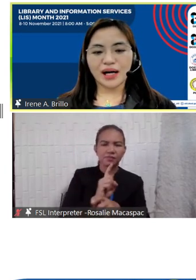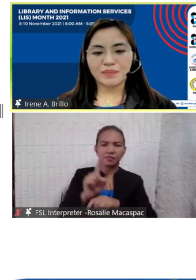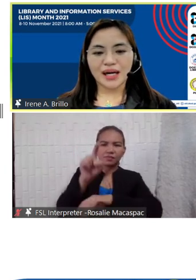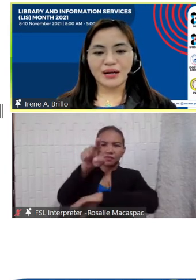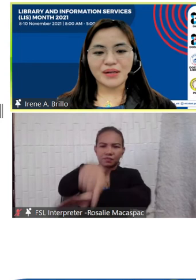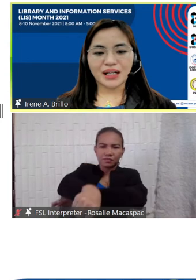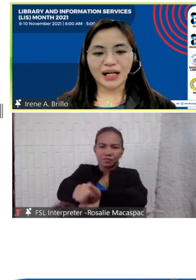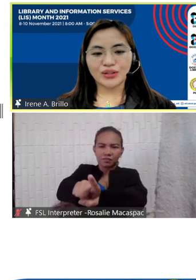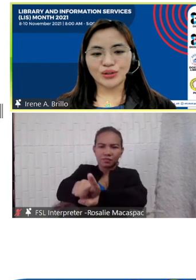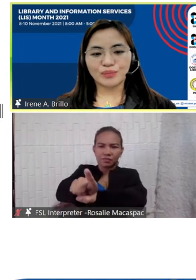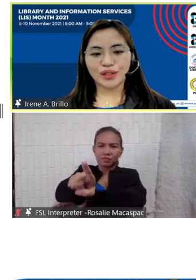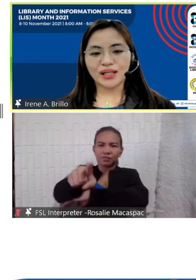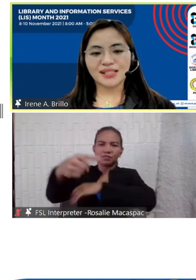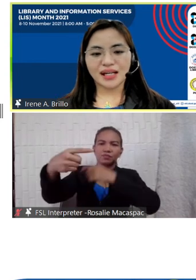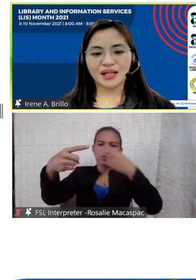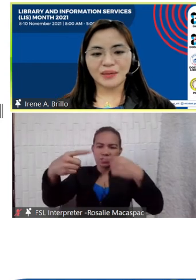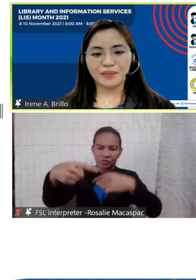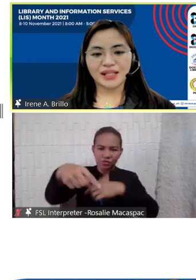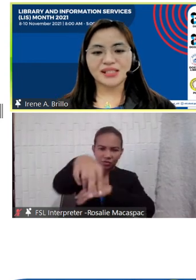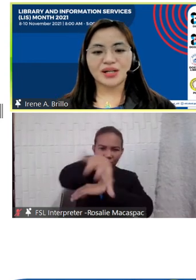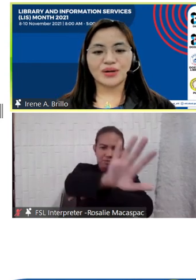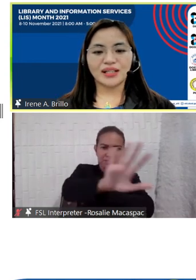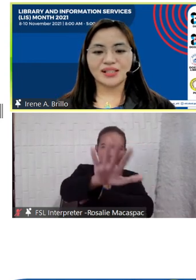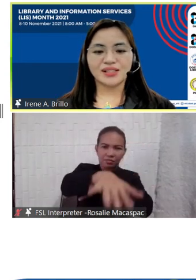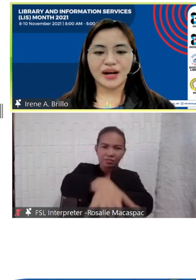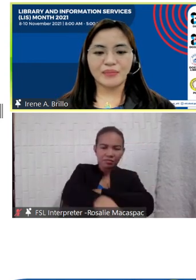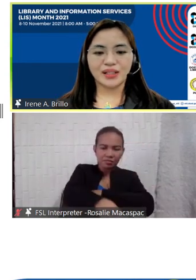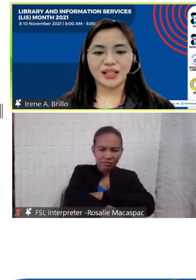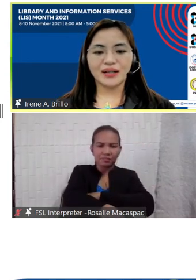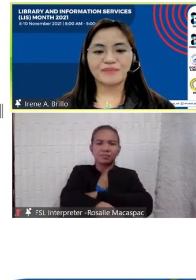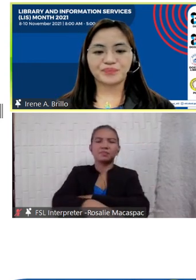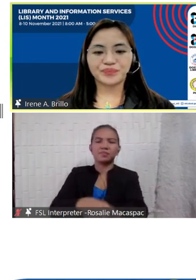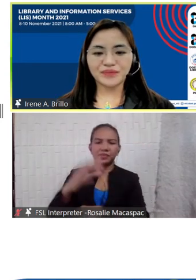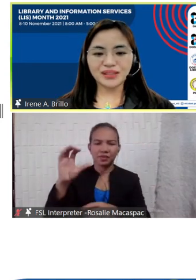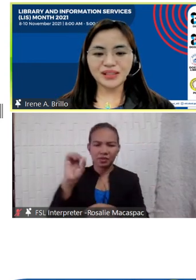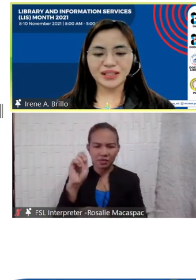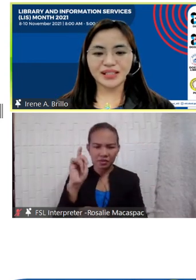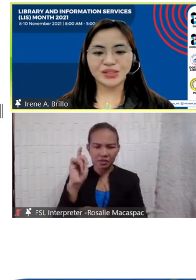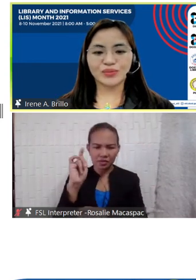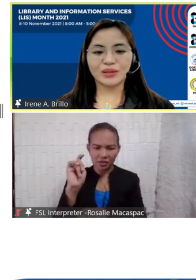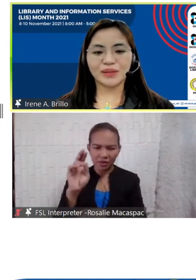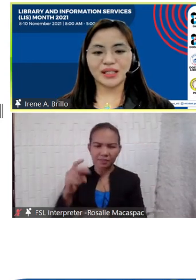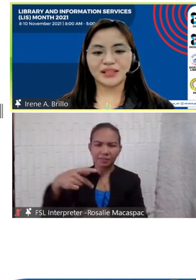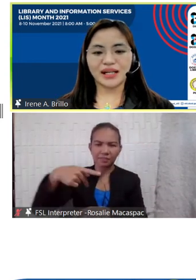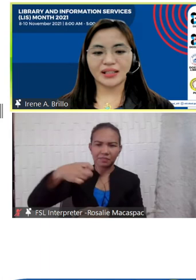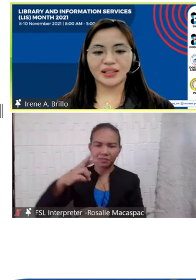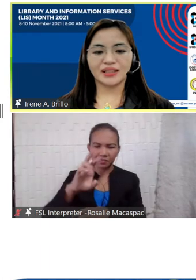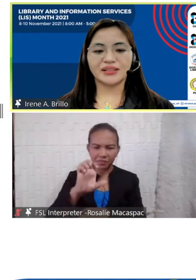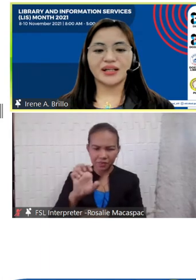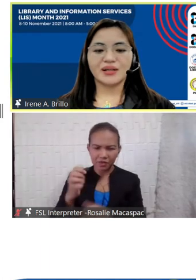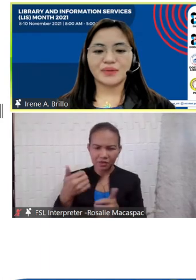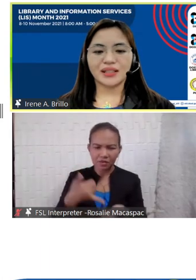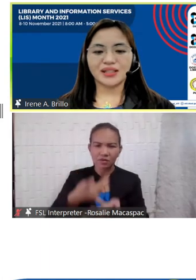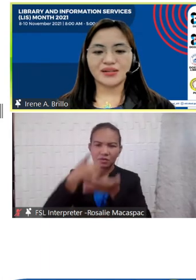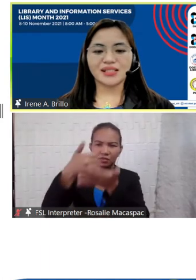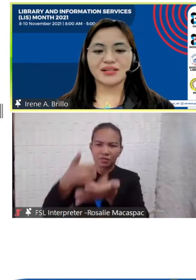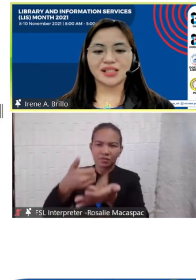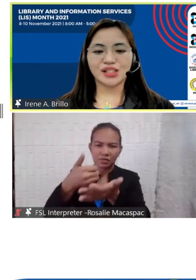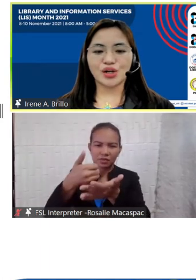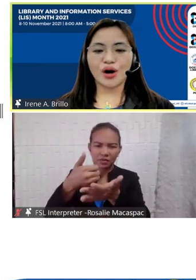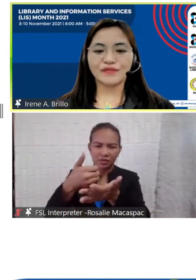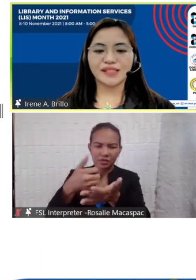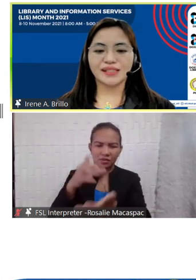5 o'clock p.m., magkakaroon po ng Setup Praise Awarding Ceremony. This will be conducted by